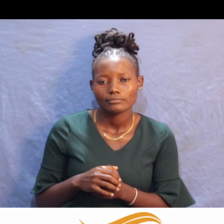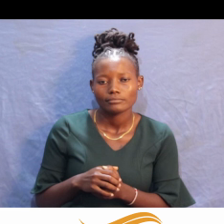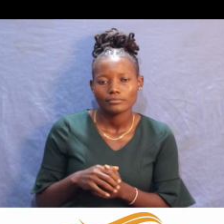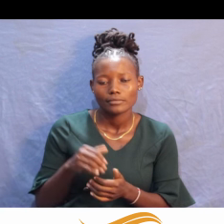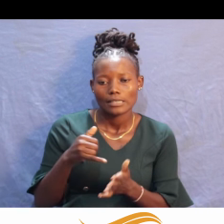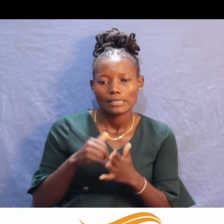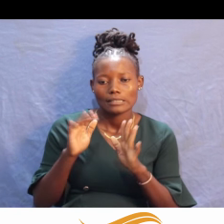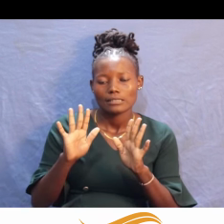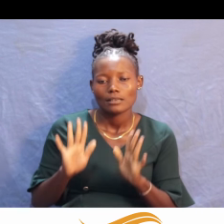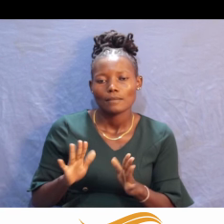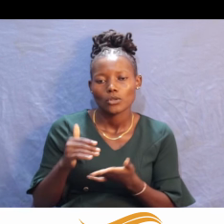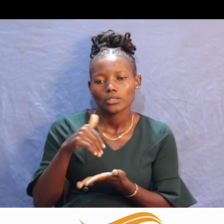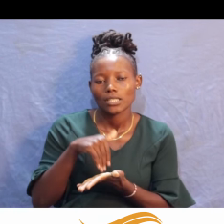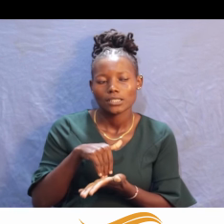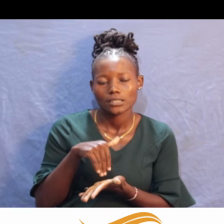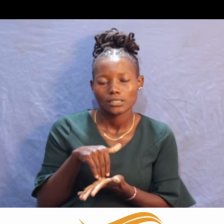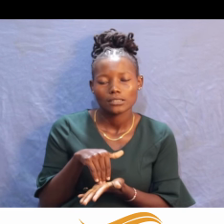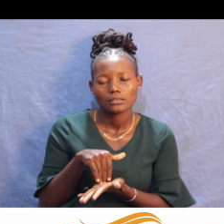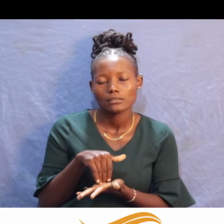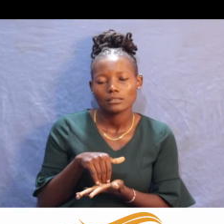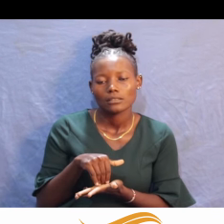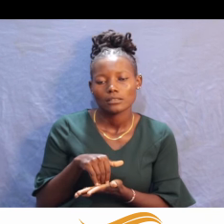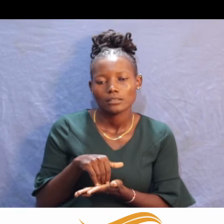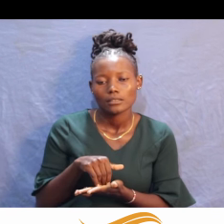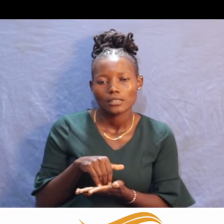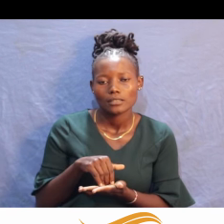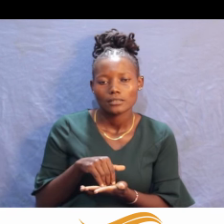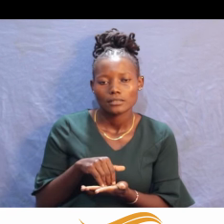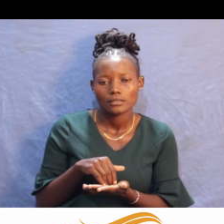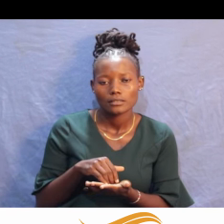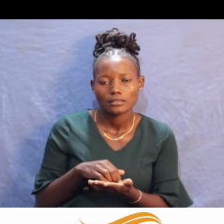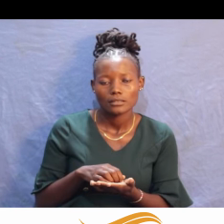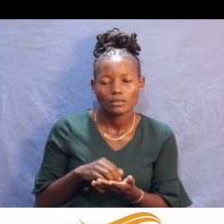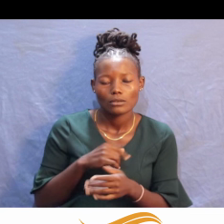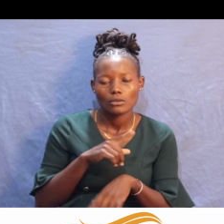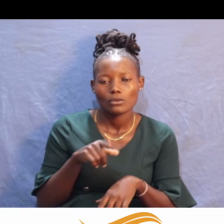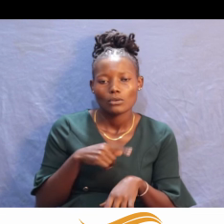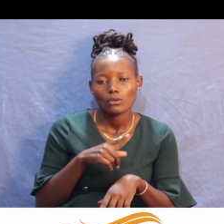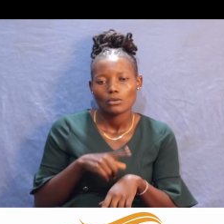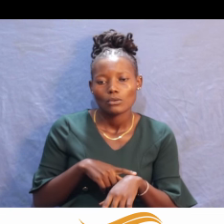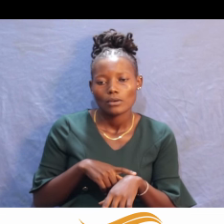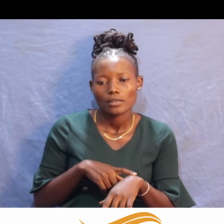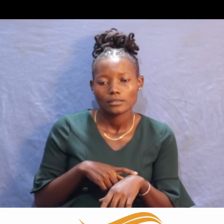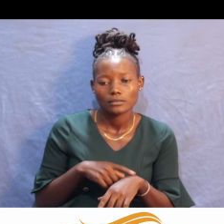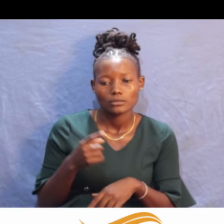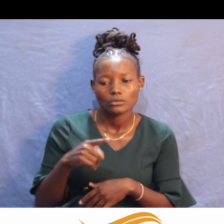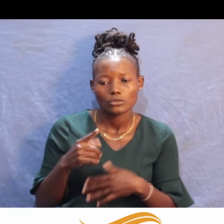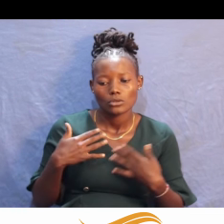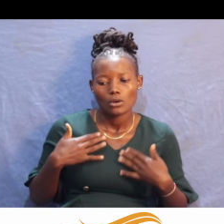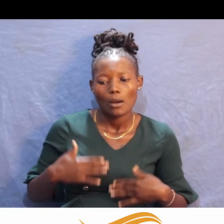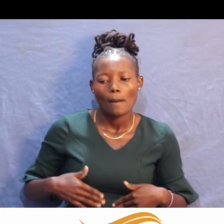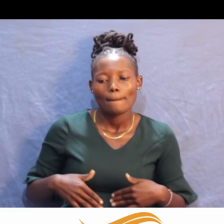important. Again, on the y-axis, axis going up is your body's